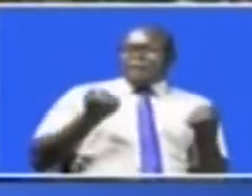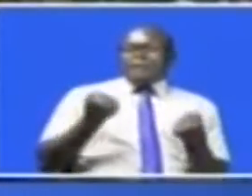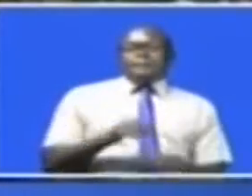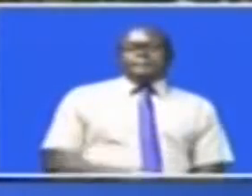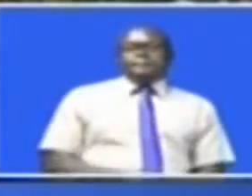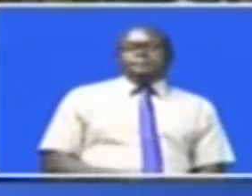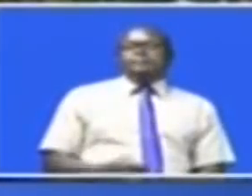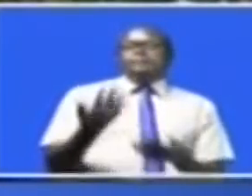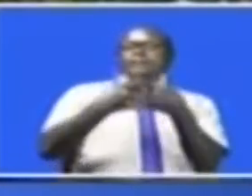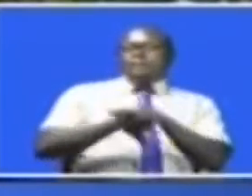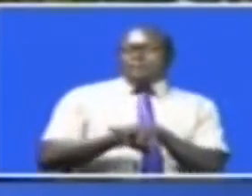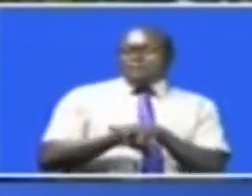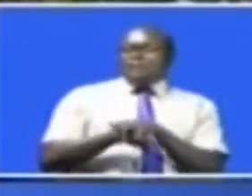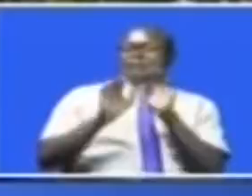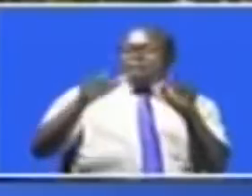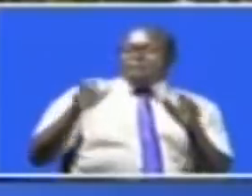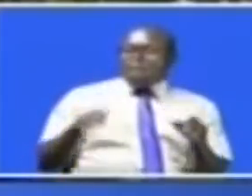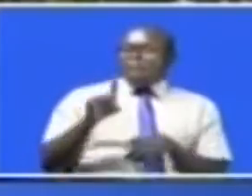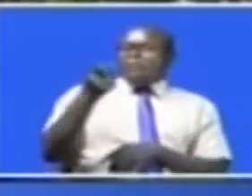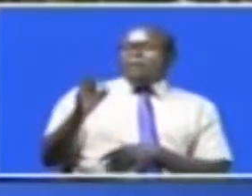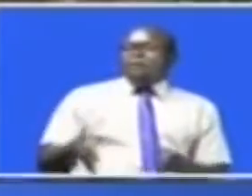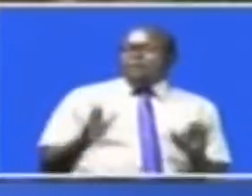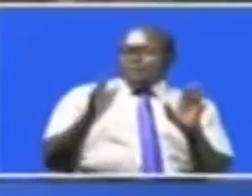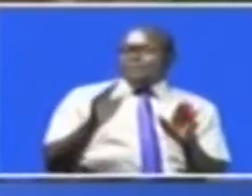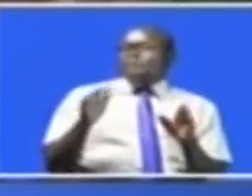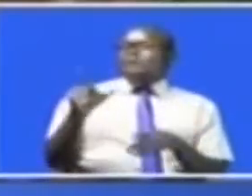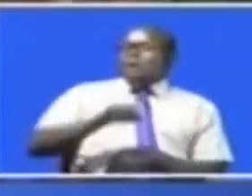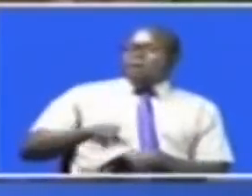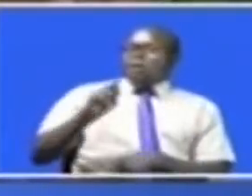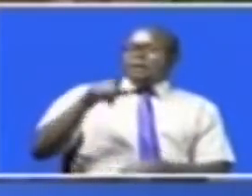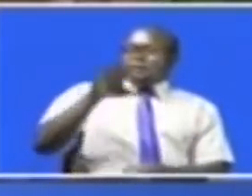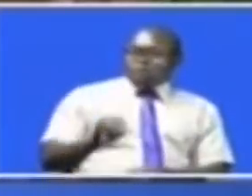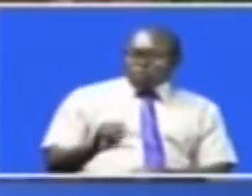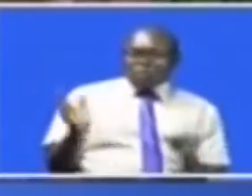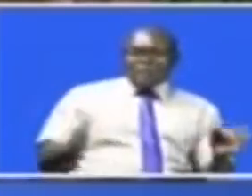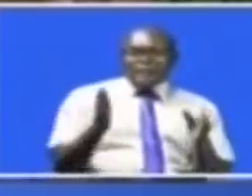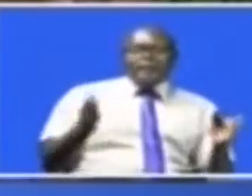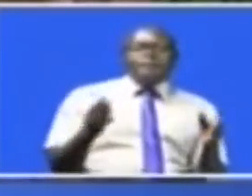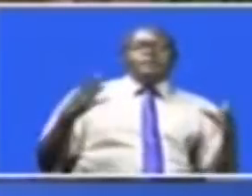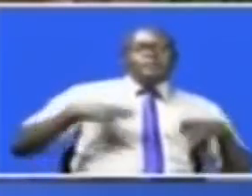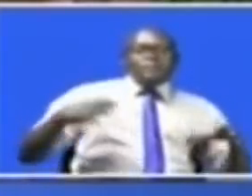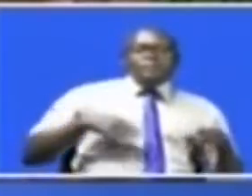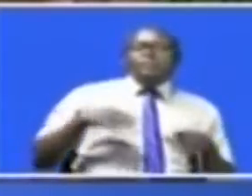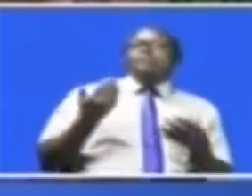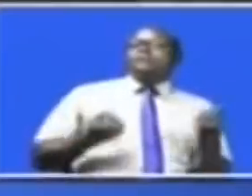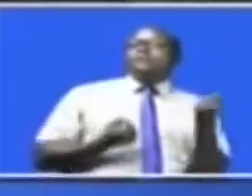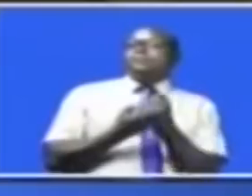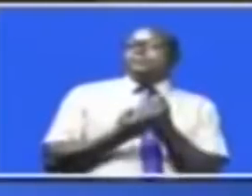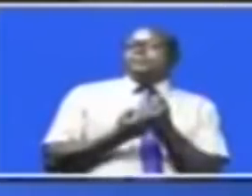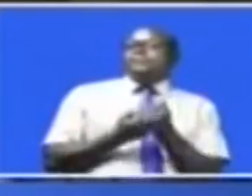This integrated farming method is just one of the ways a local NGO is encouraging residents here to